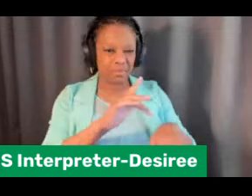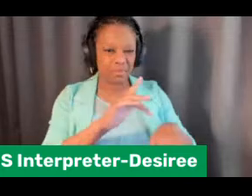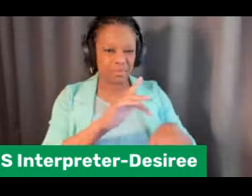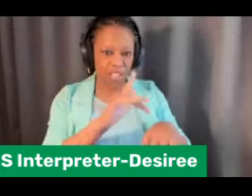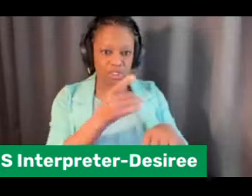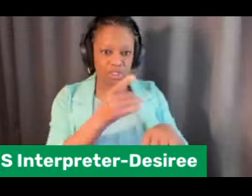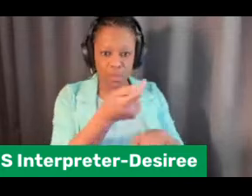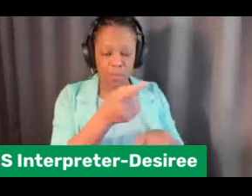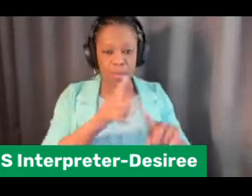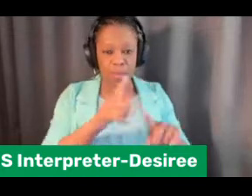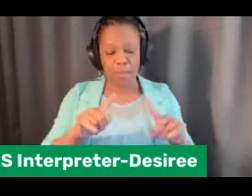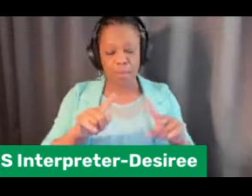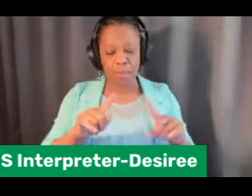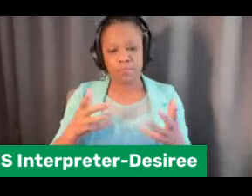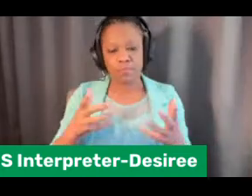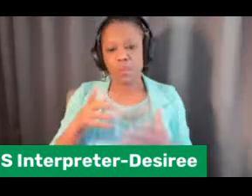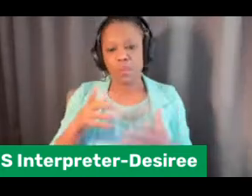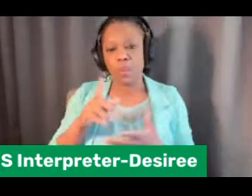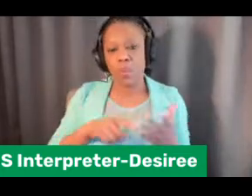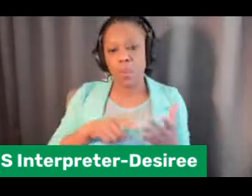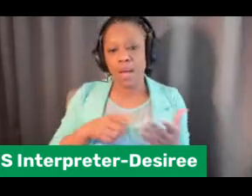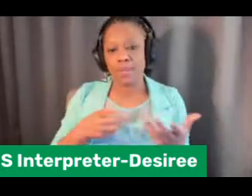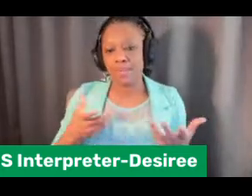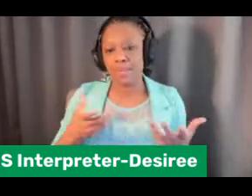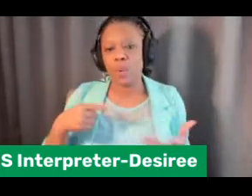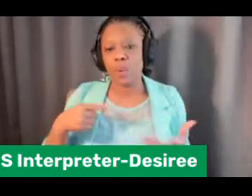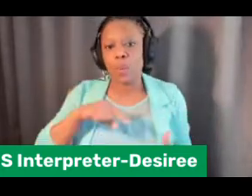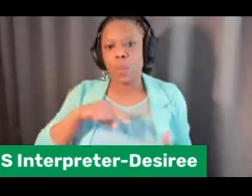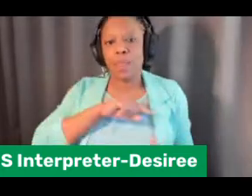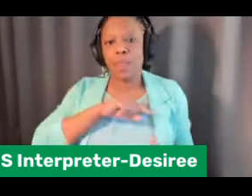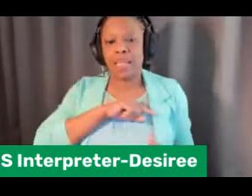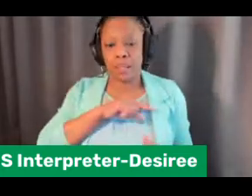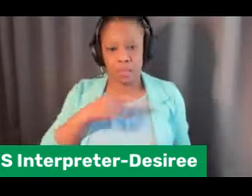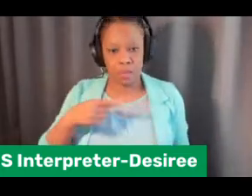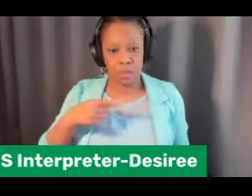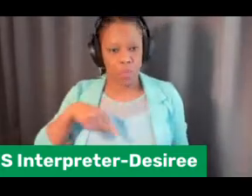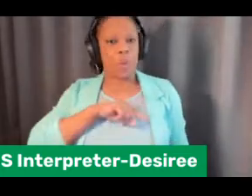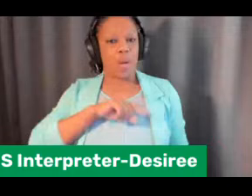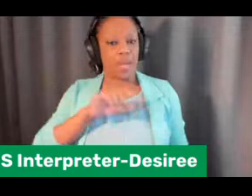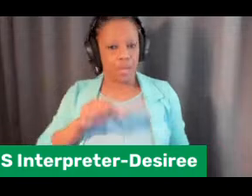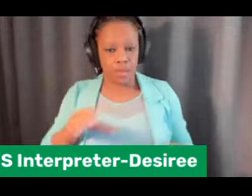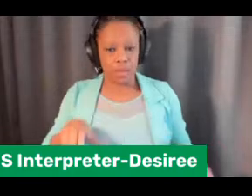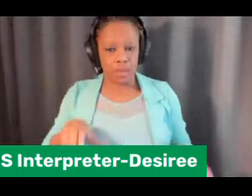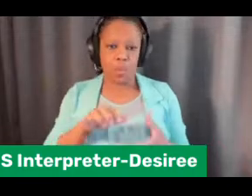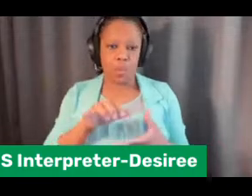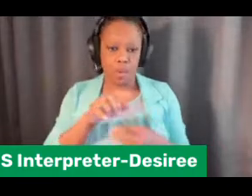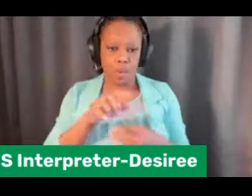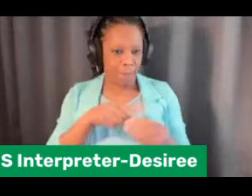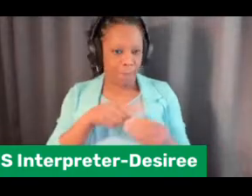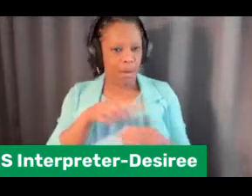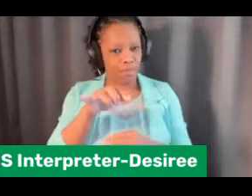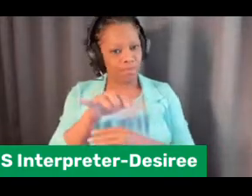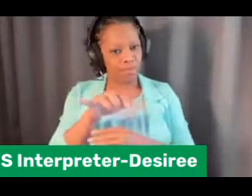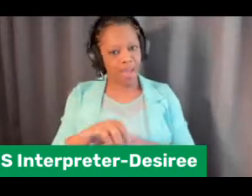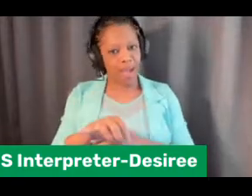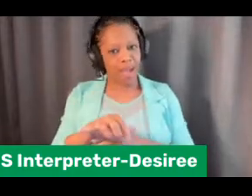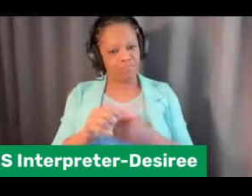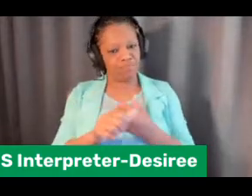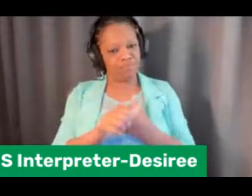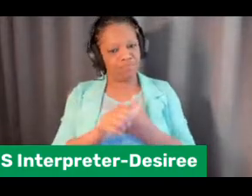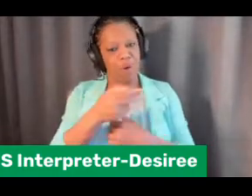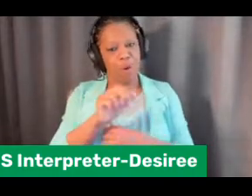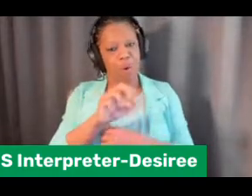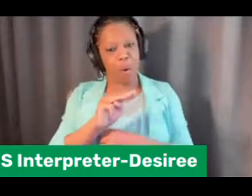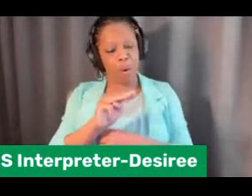And I'm intentional by saying we and not what you can do about it, because I really want to get us into